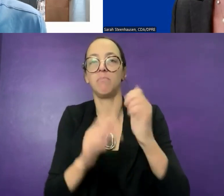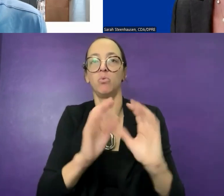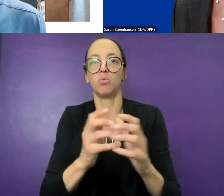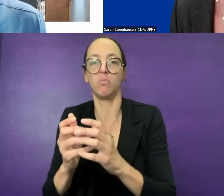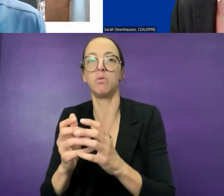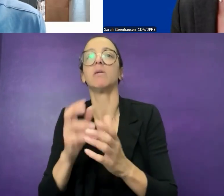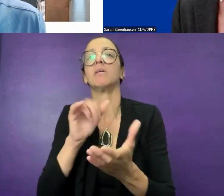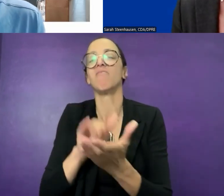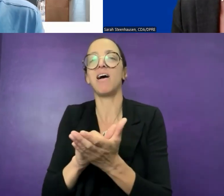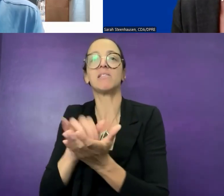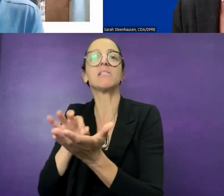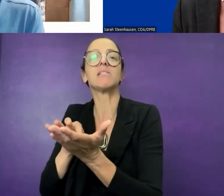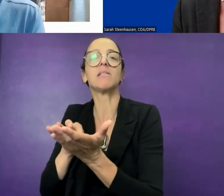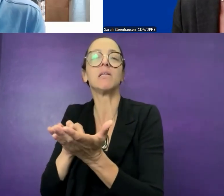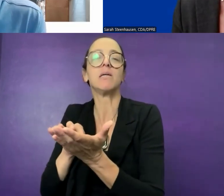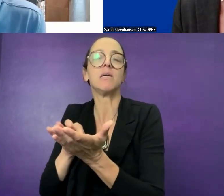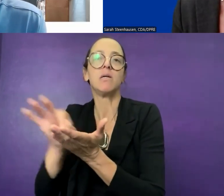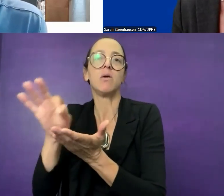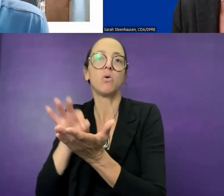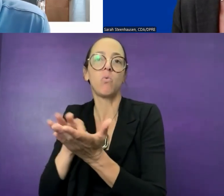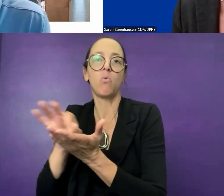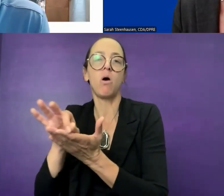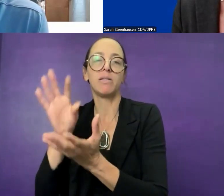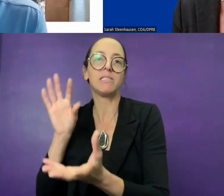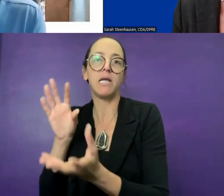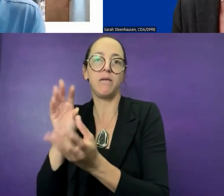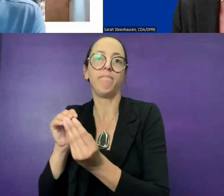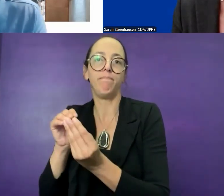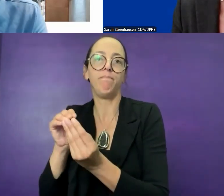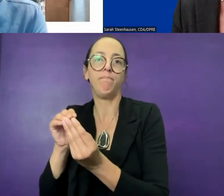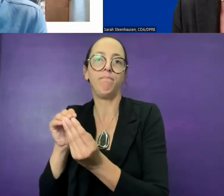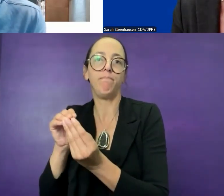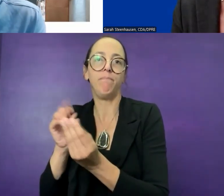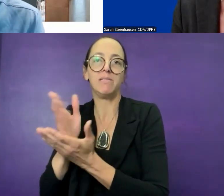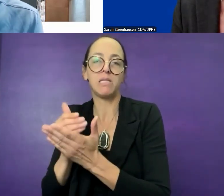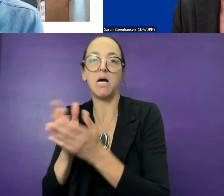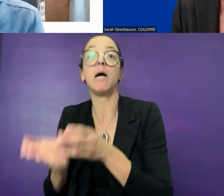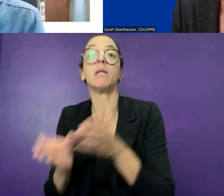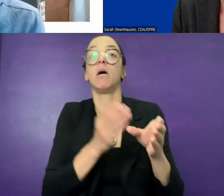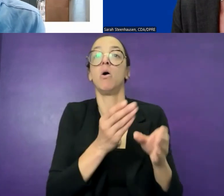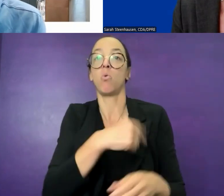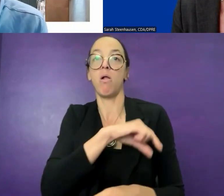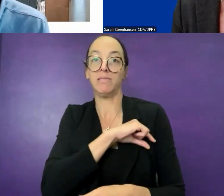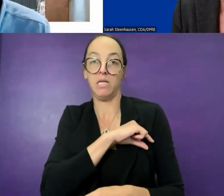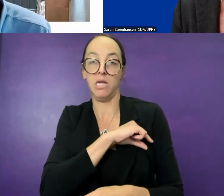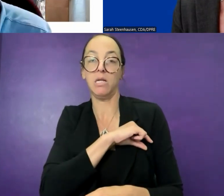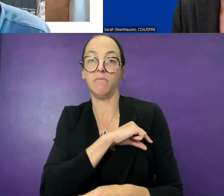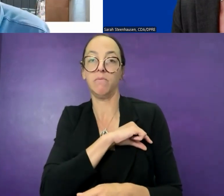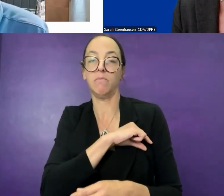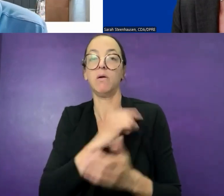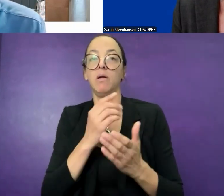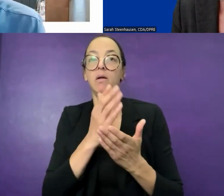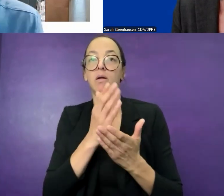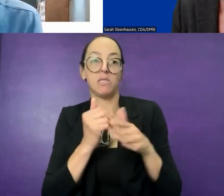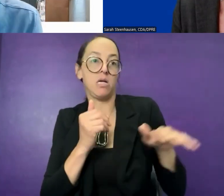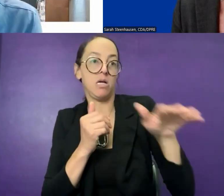side, we are going to make sure that the listening sessions and the focus groups have overrepresentation